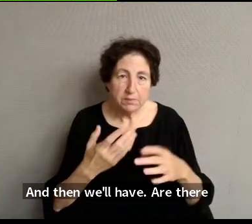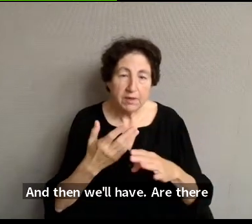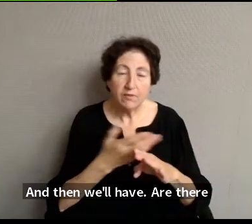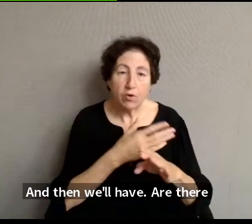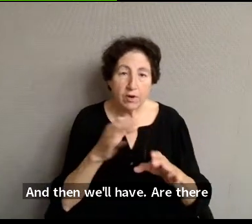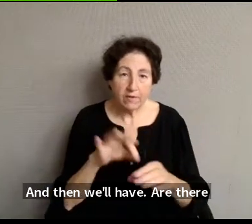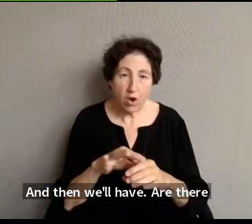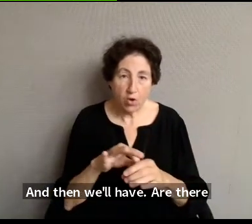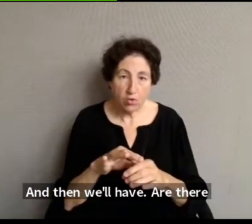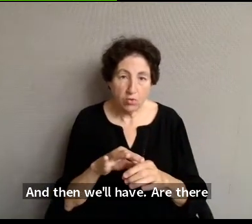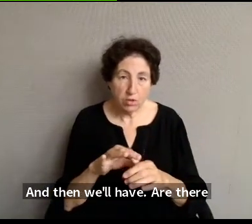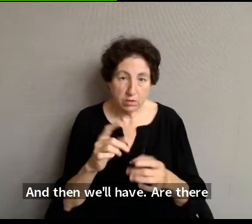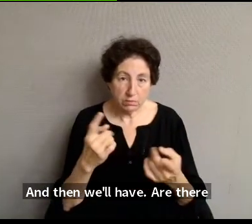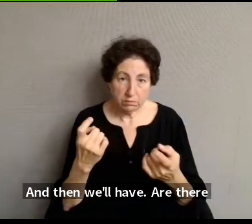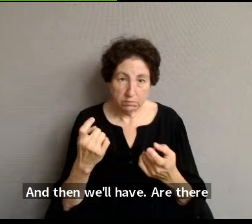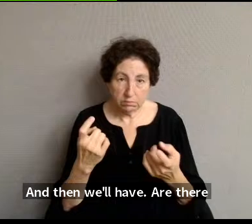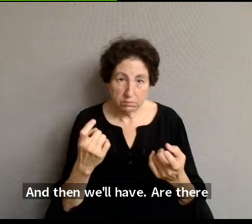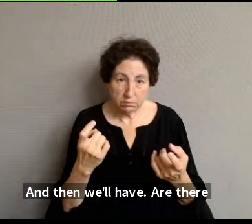vote?